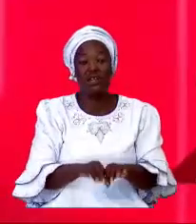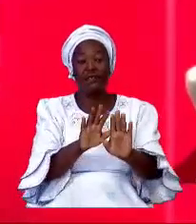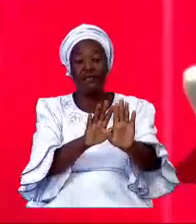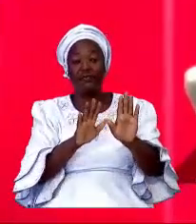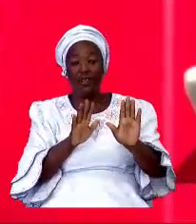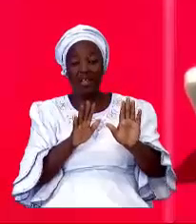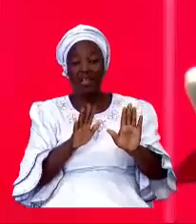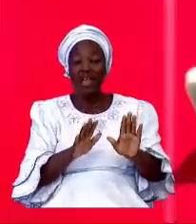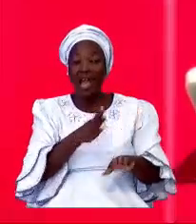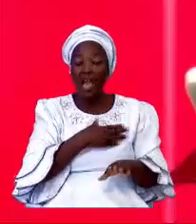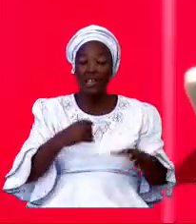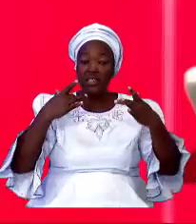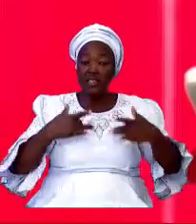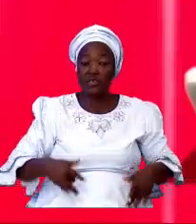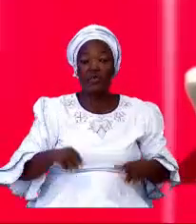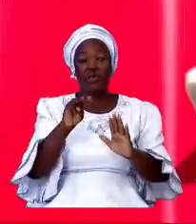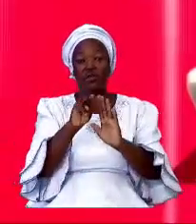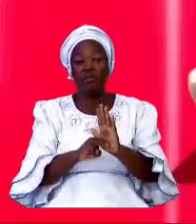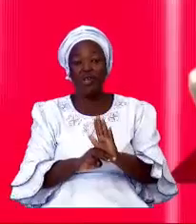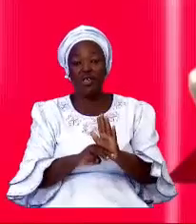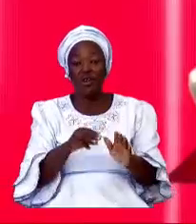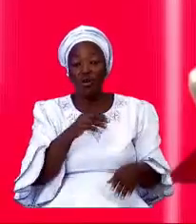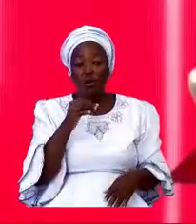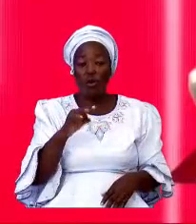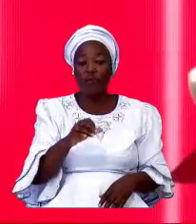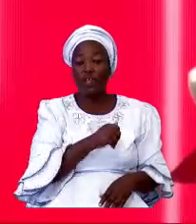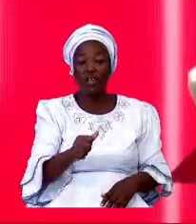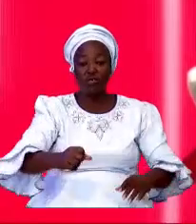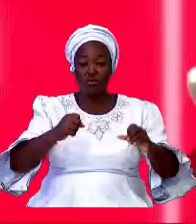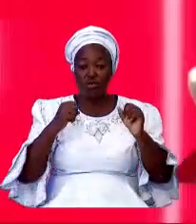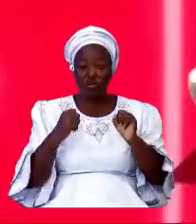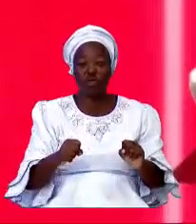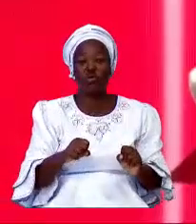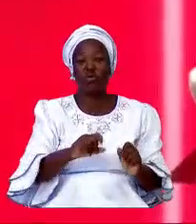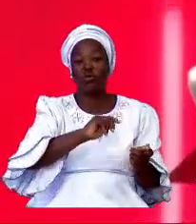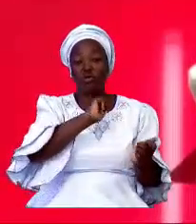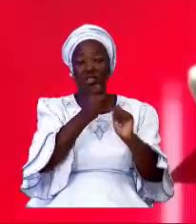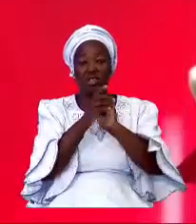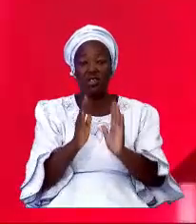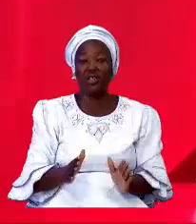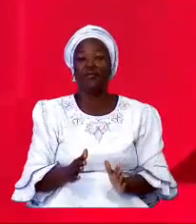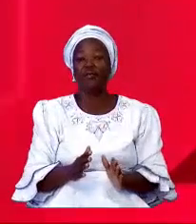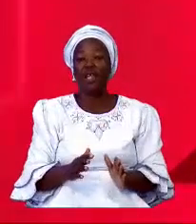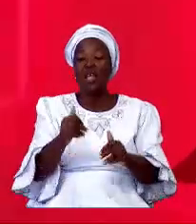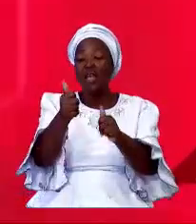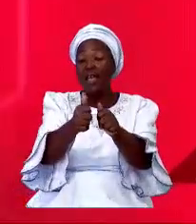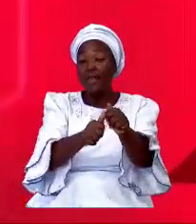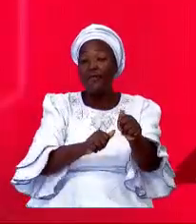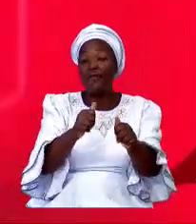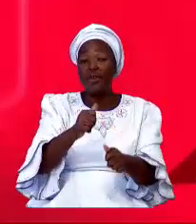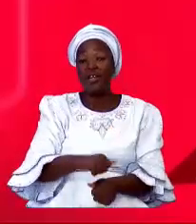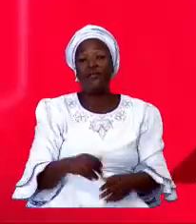The unnecessary fear and discouragement of a